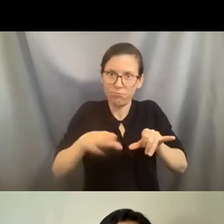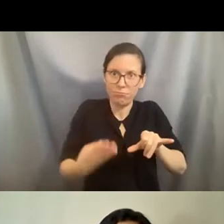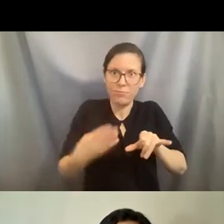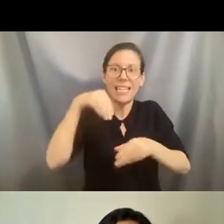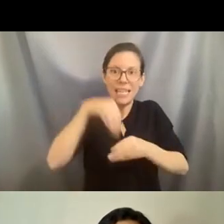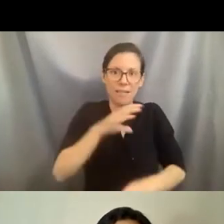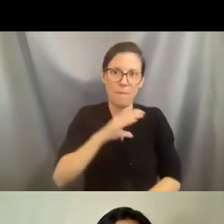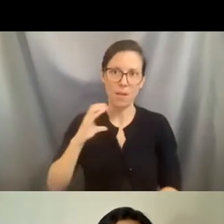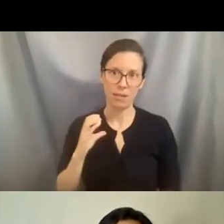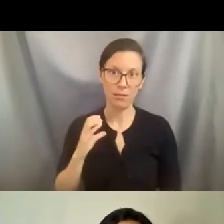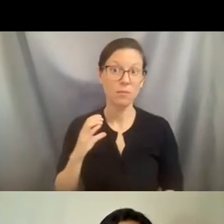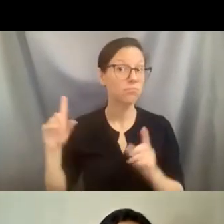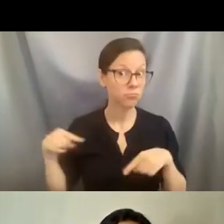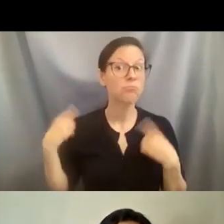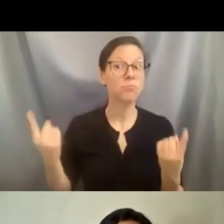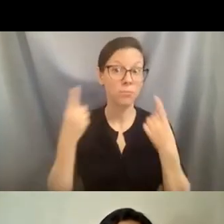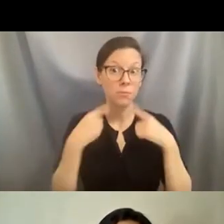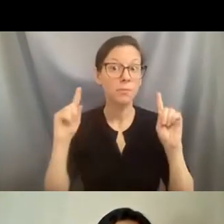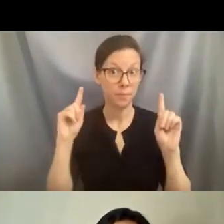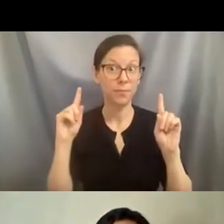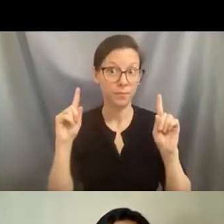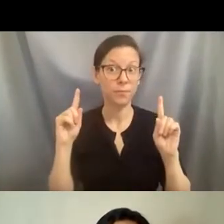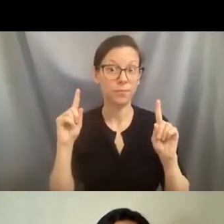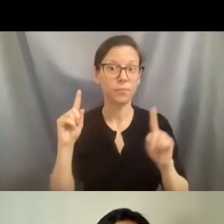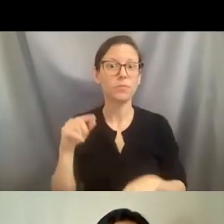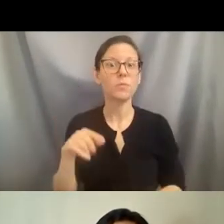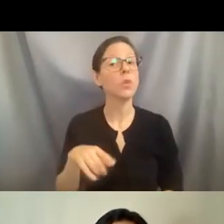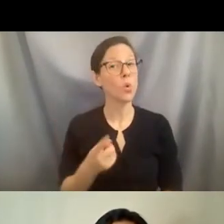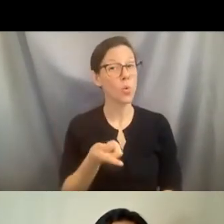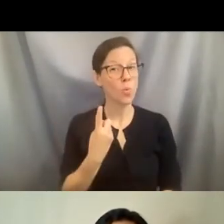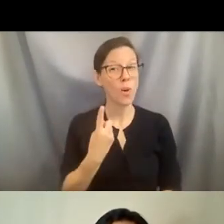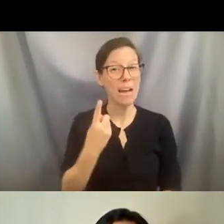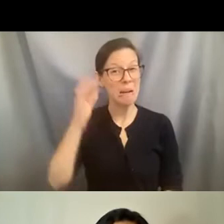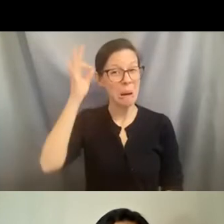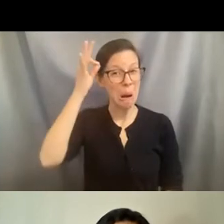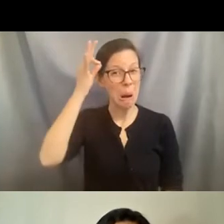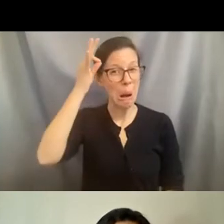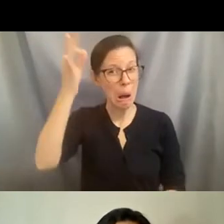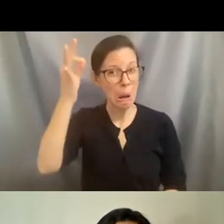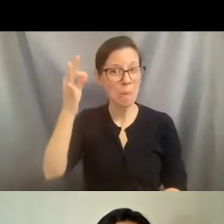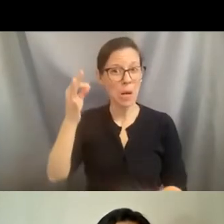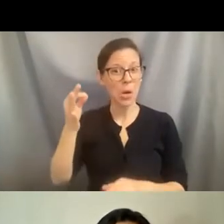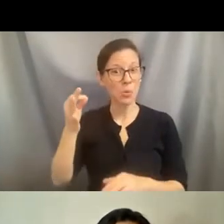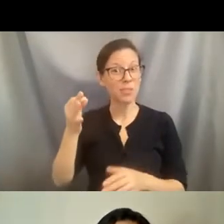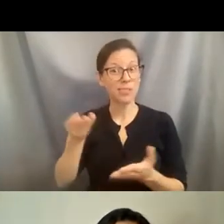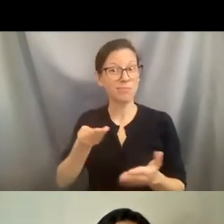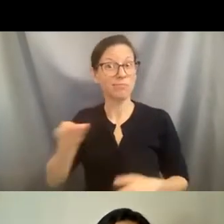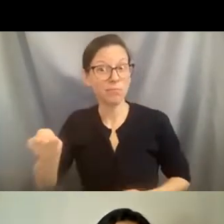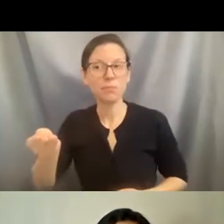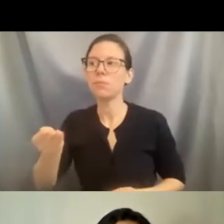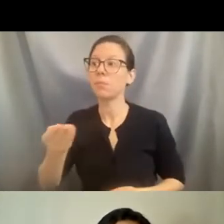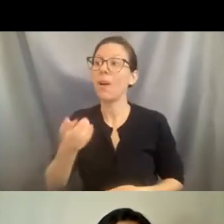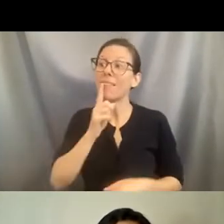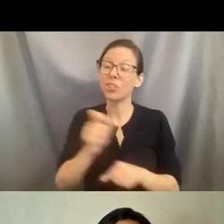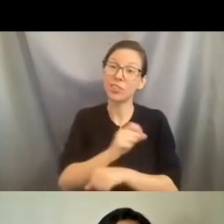We were able to do that this time around. There was one that nearly got by us. Well, there were a couple. So